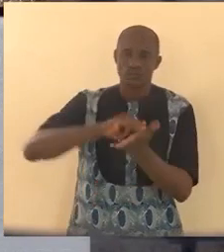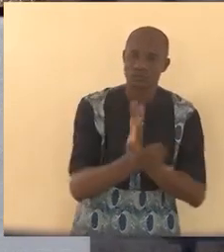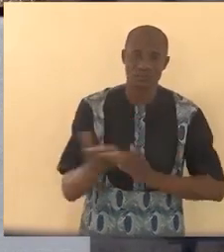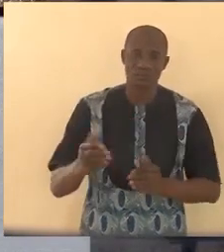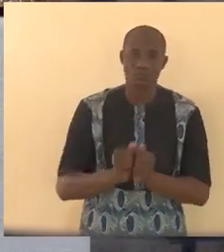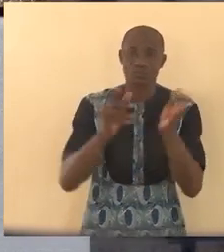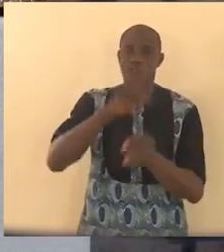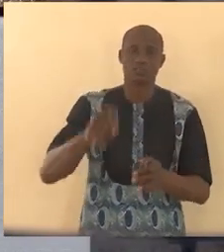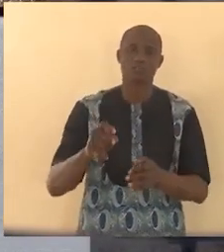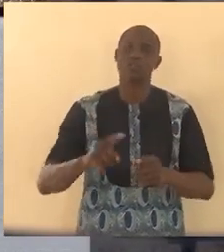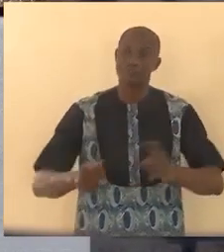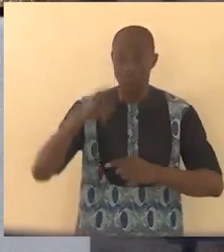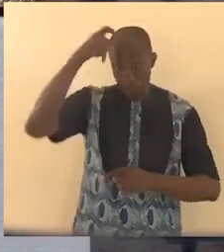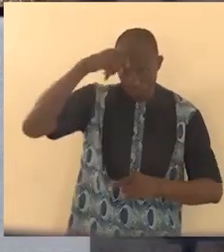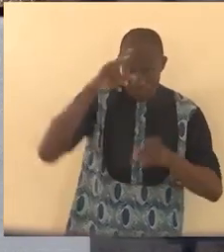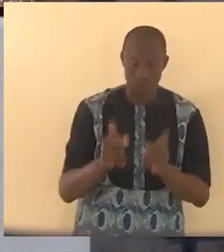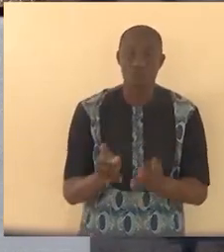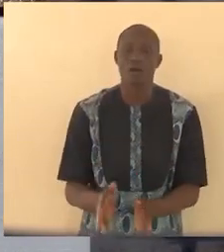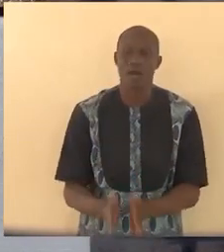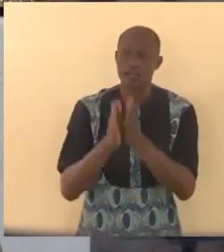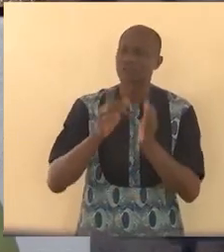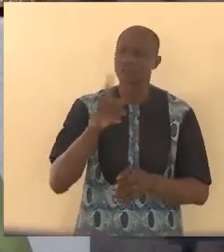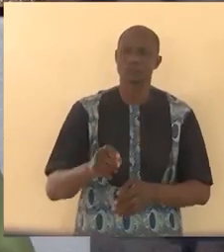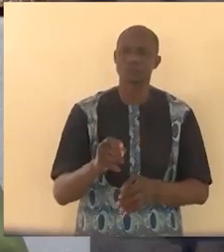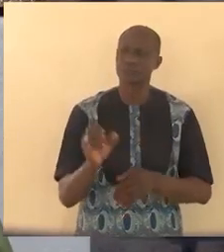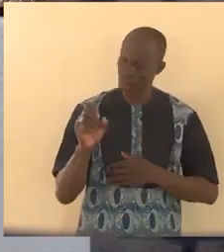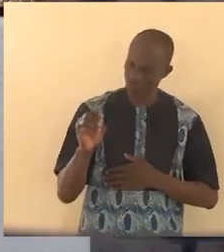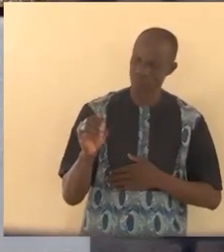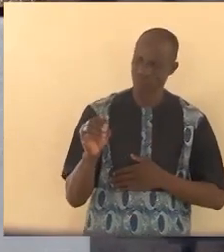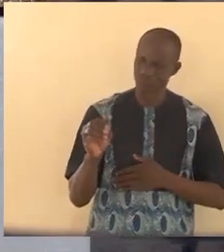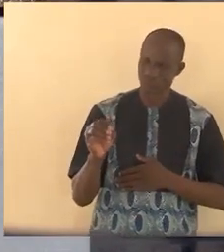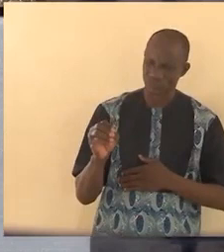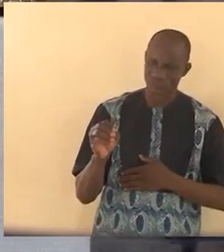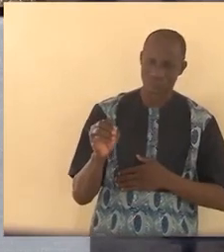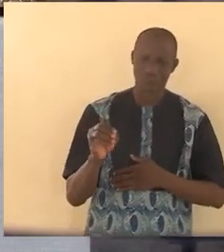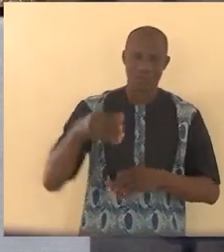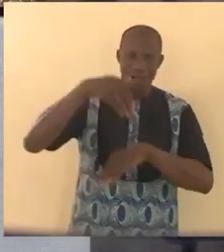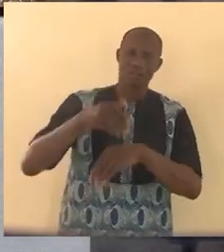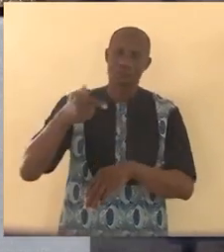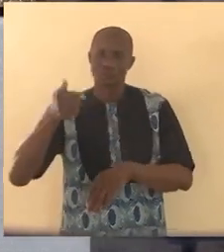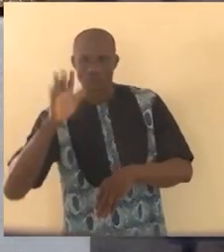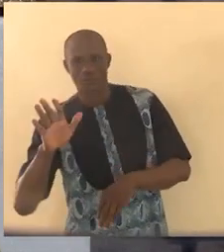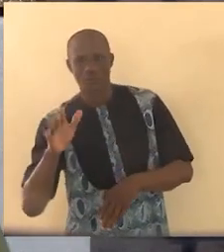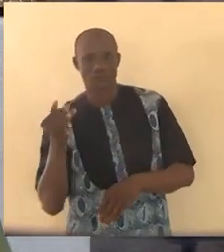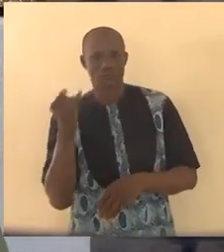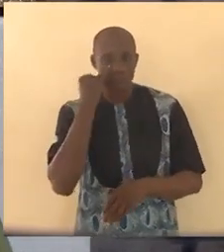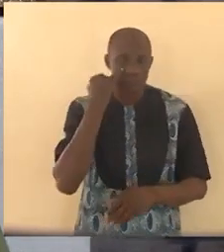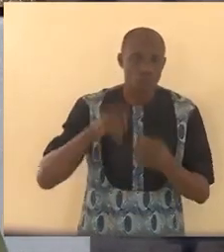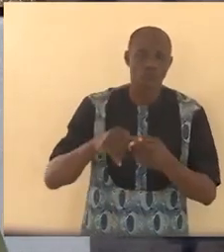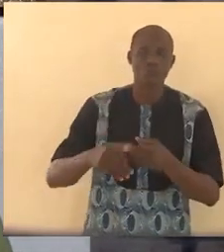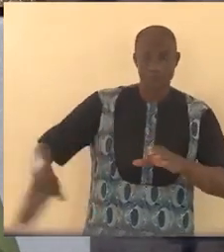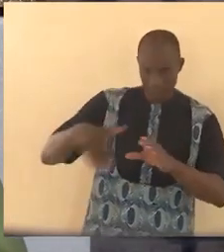But wise persons through the ages have constantly asked themselves, so I get to age 25, I'm supposed to